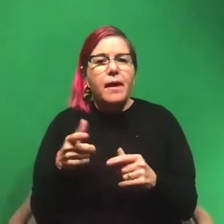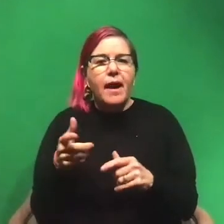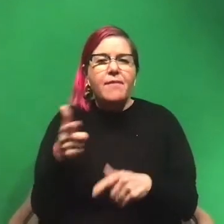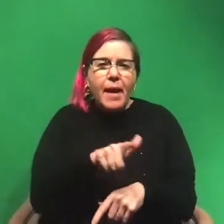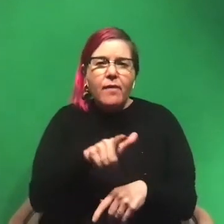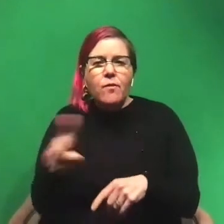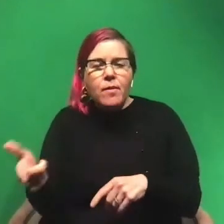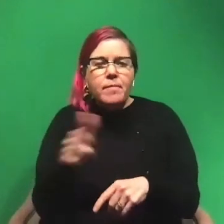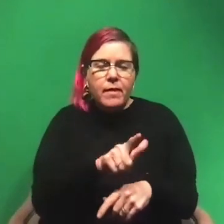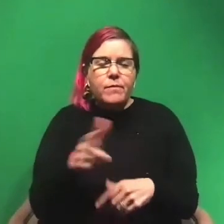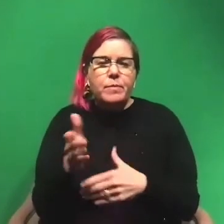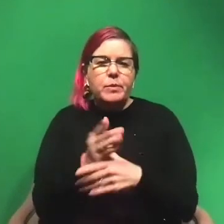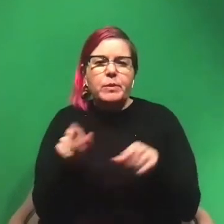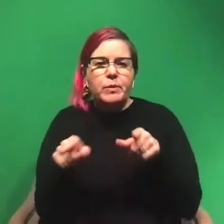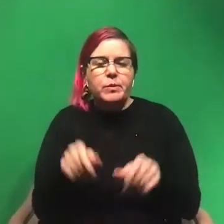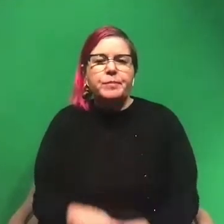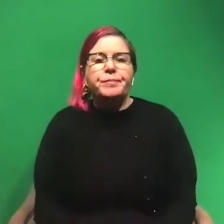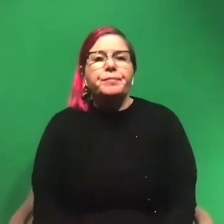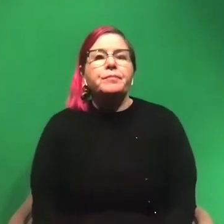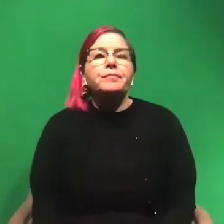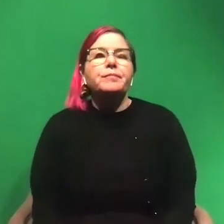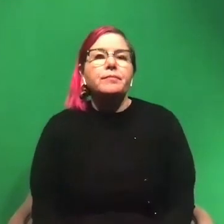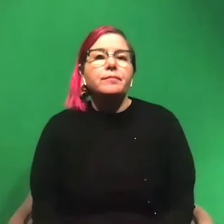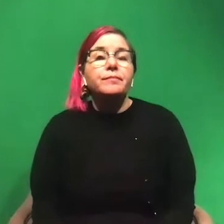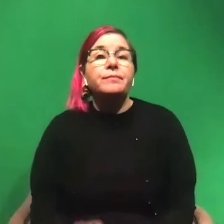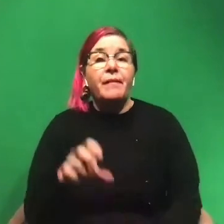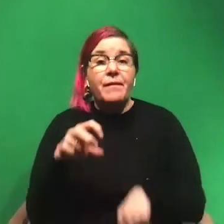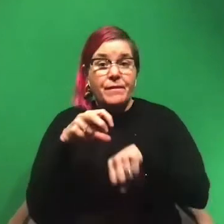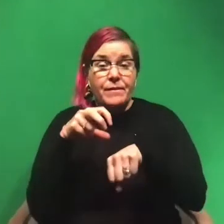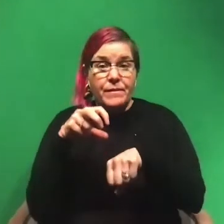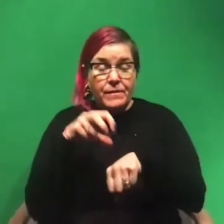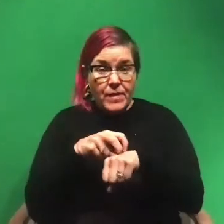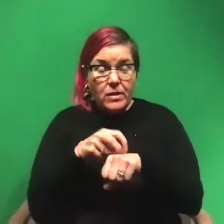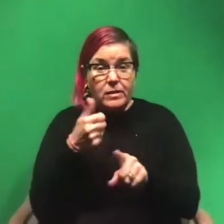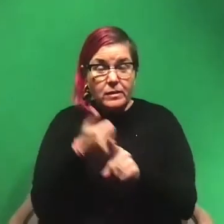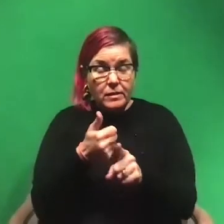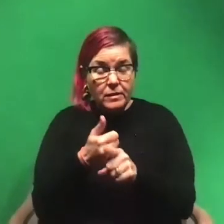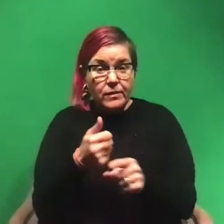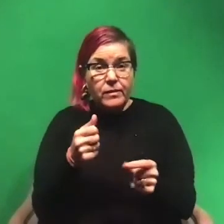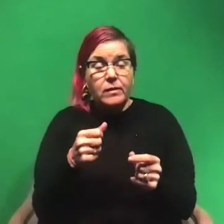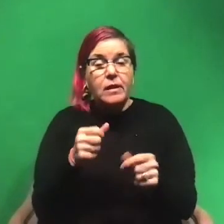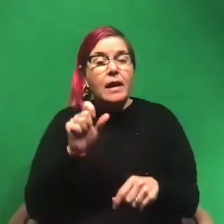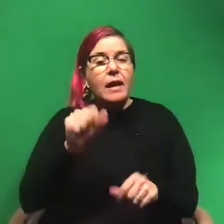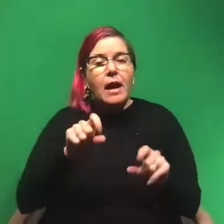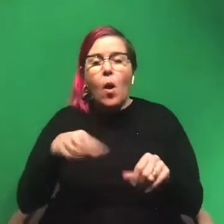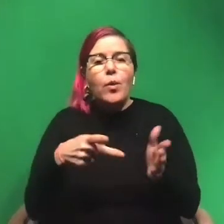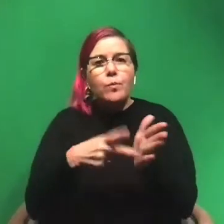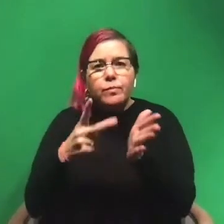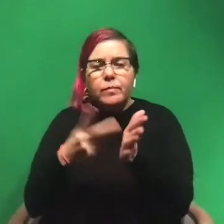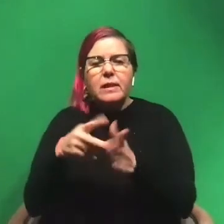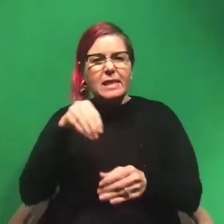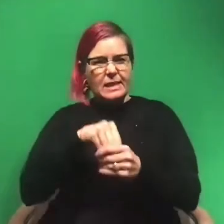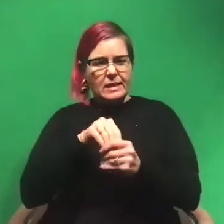two. And because viruses are obligate intercellular parasites, which means that they can only replicate inside the